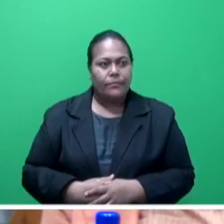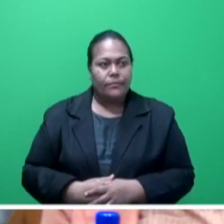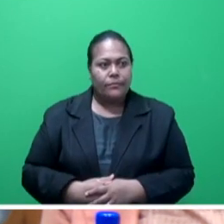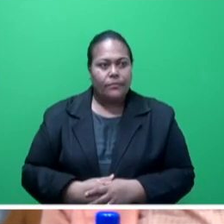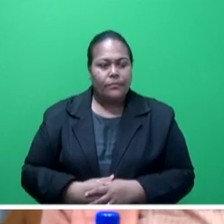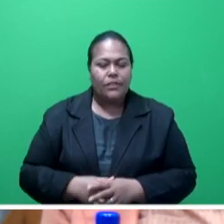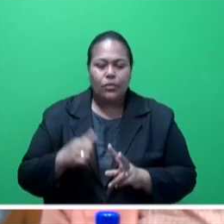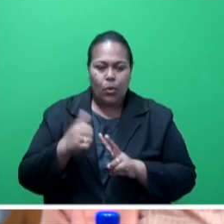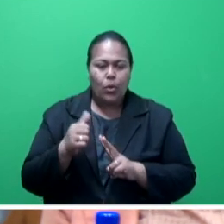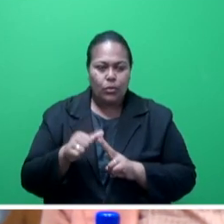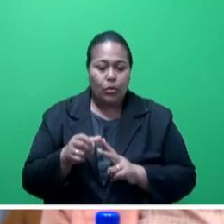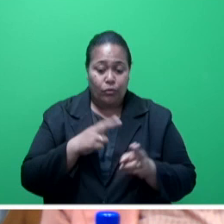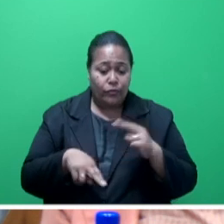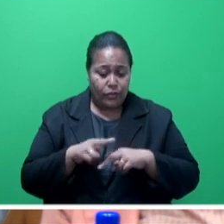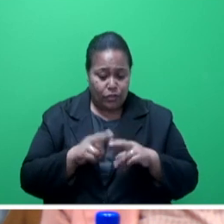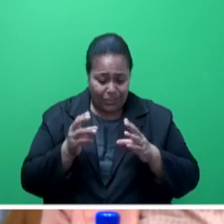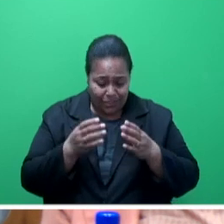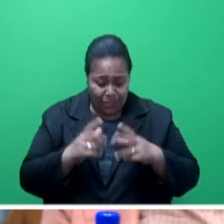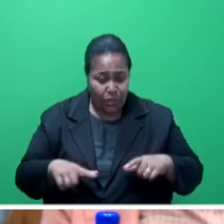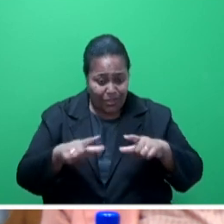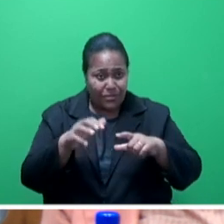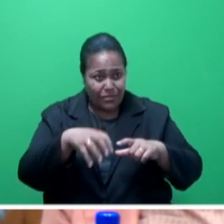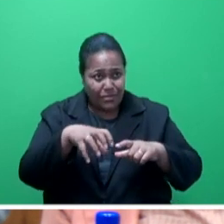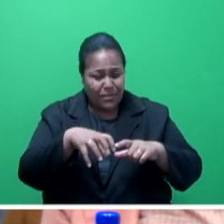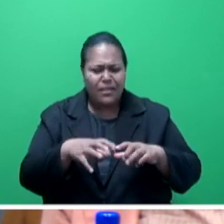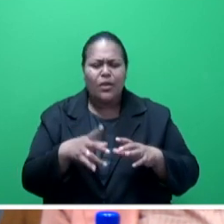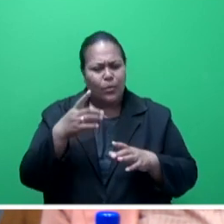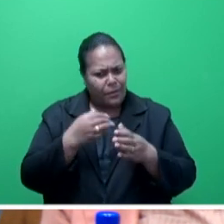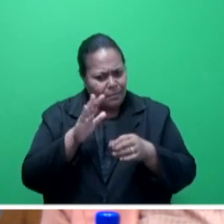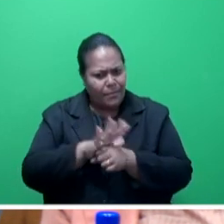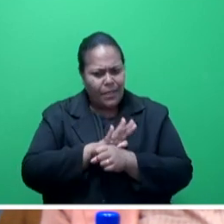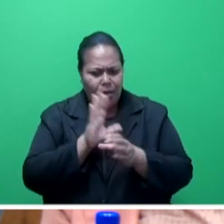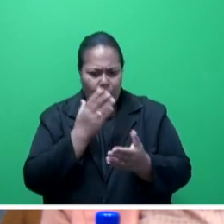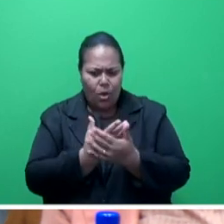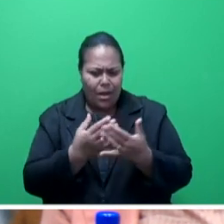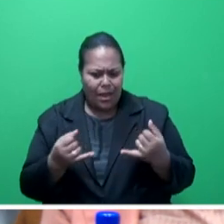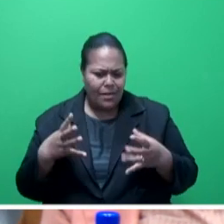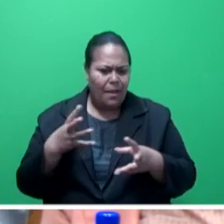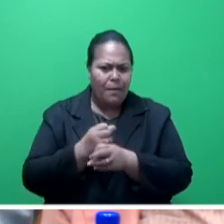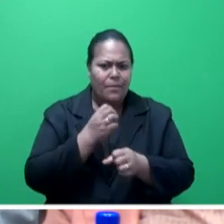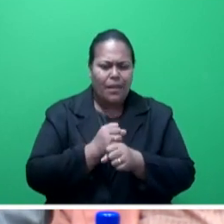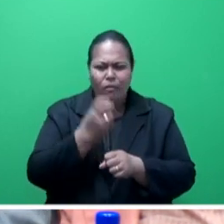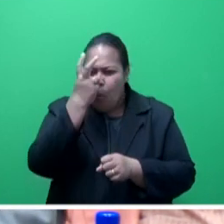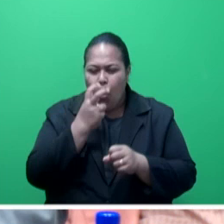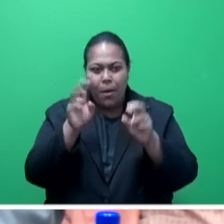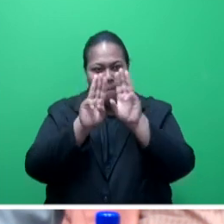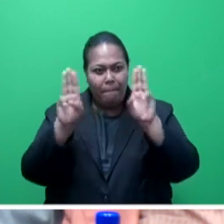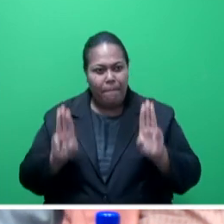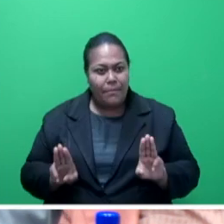geological information. This will cater for the digitalization and updating of geological maps that were published between